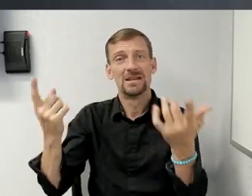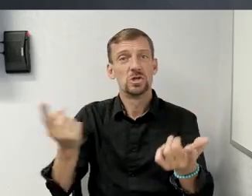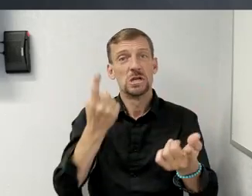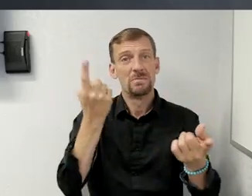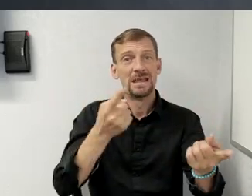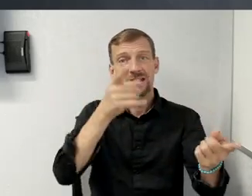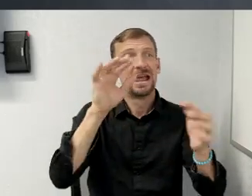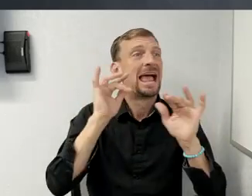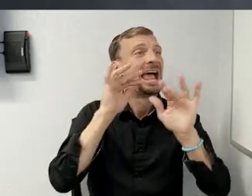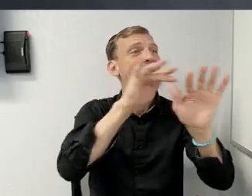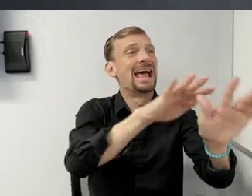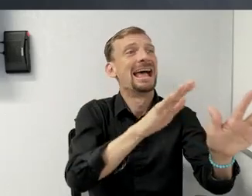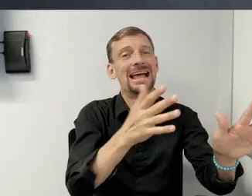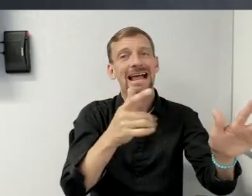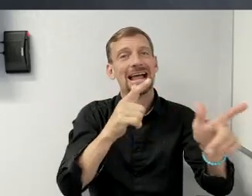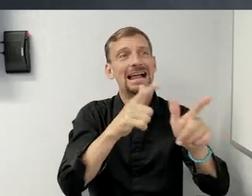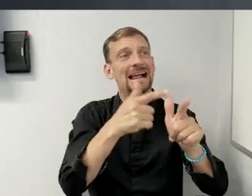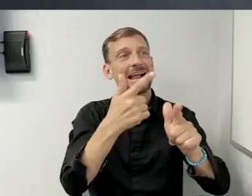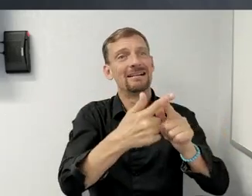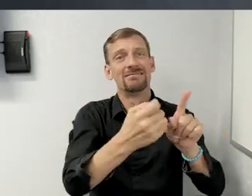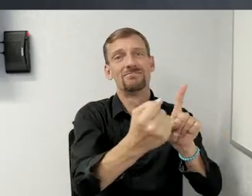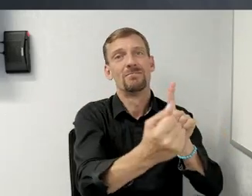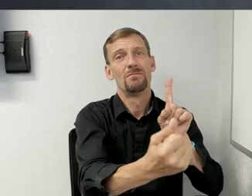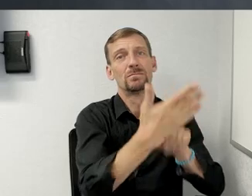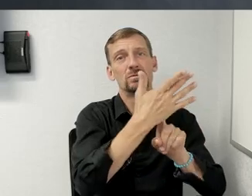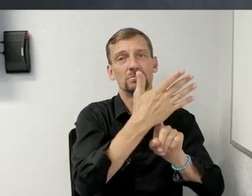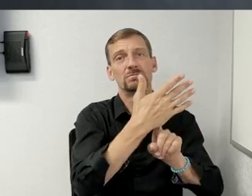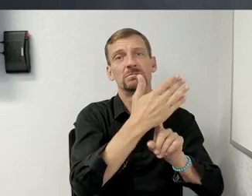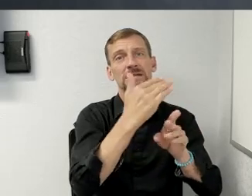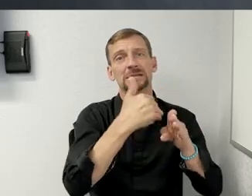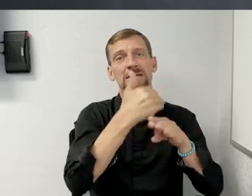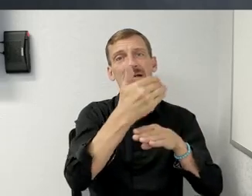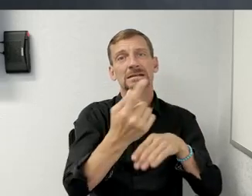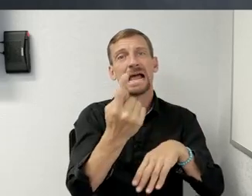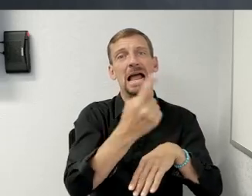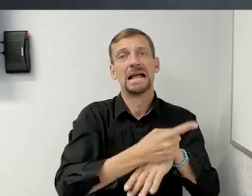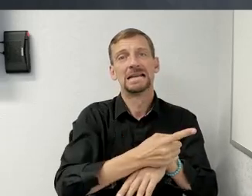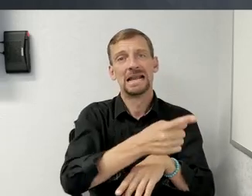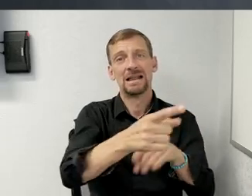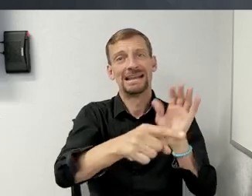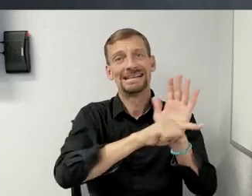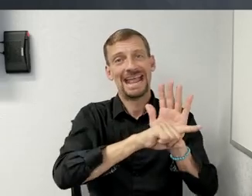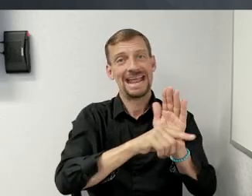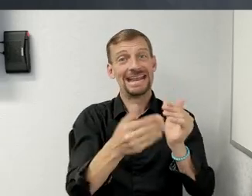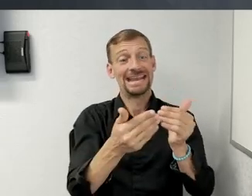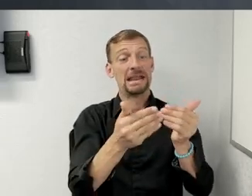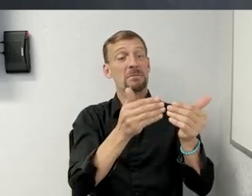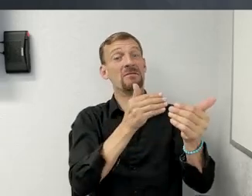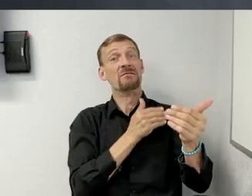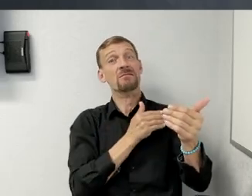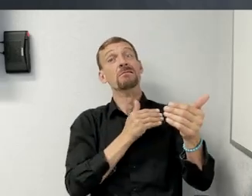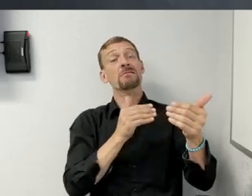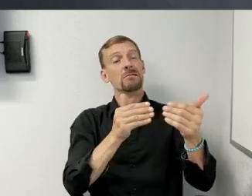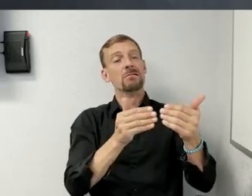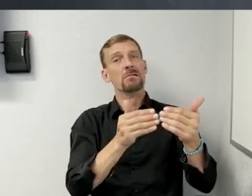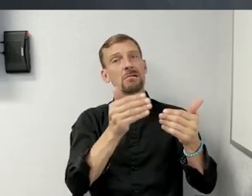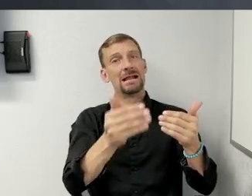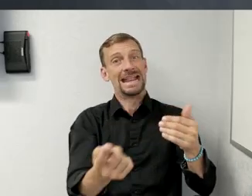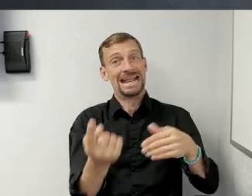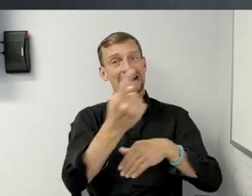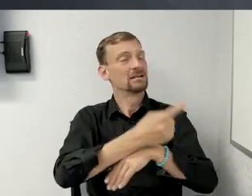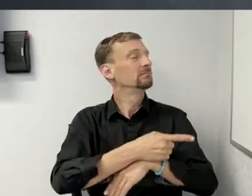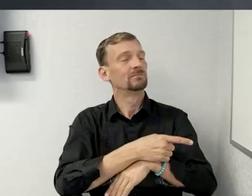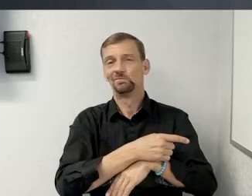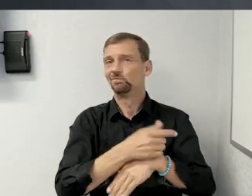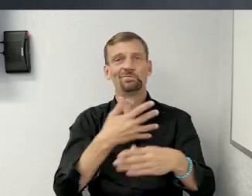something and have an immediate exposure, and just because you tested negative the day before, it doesn't mean